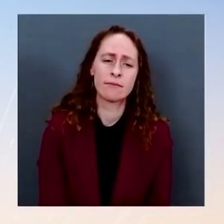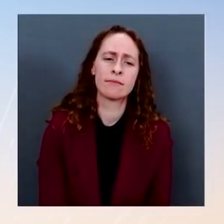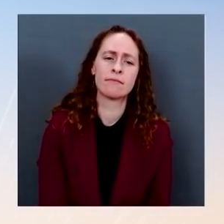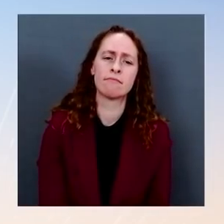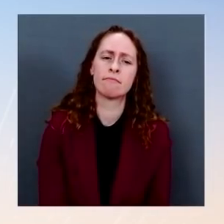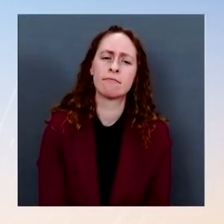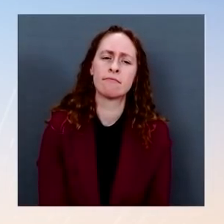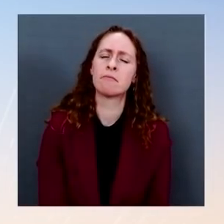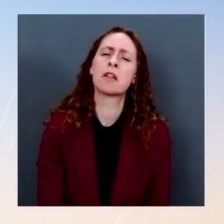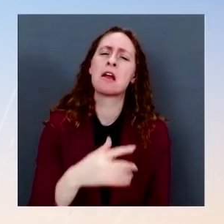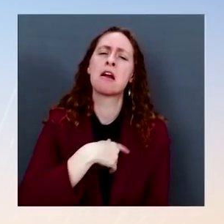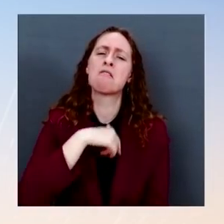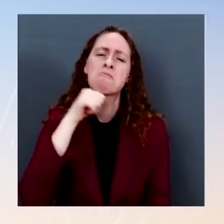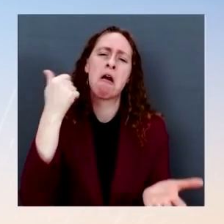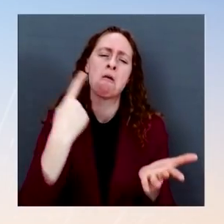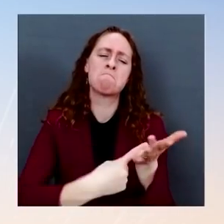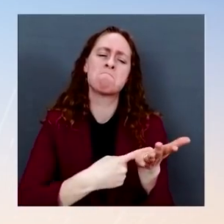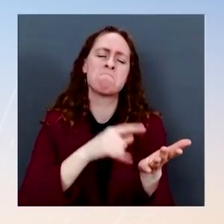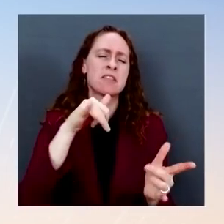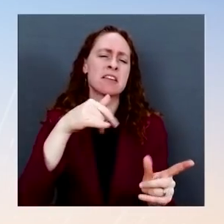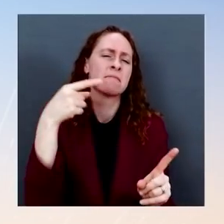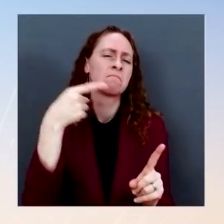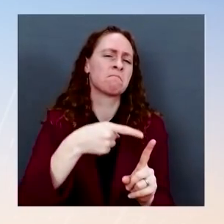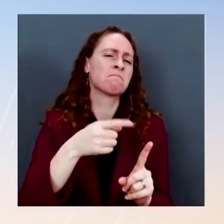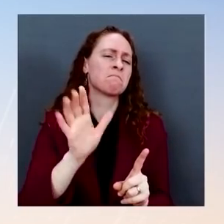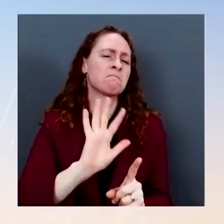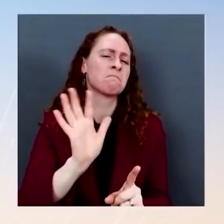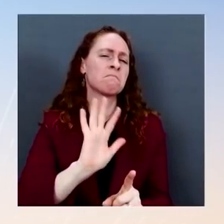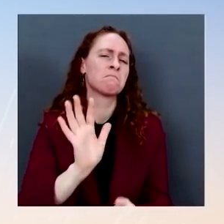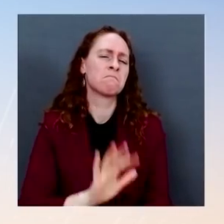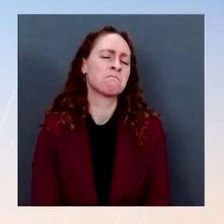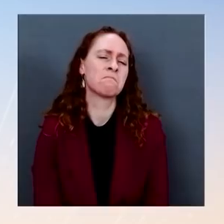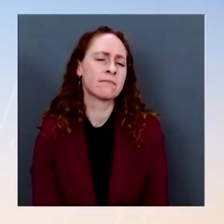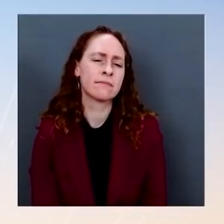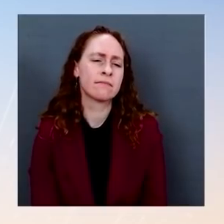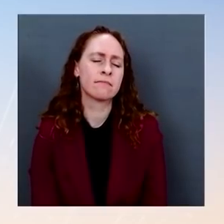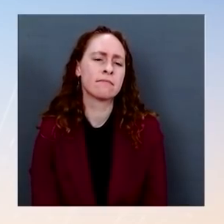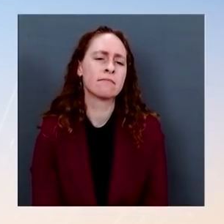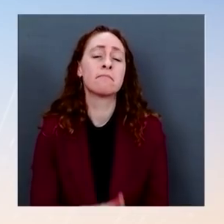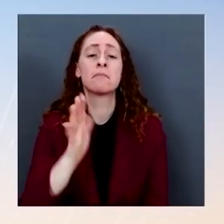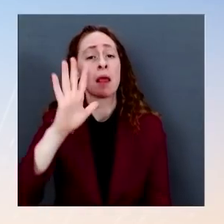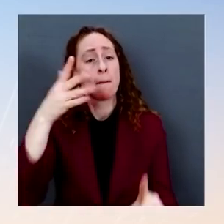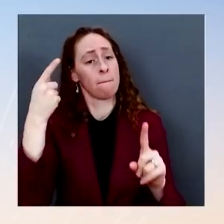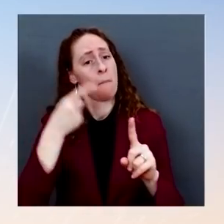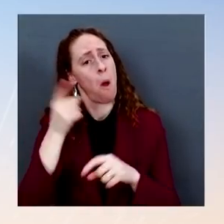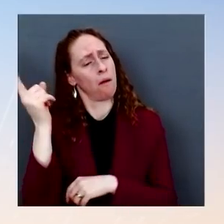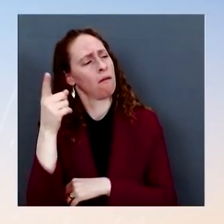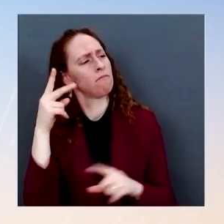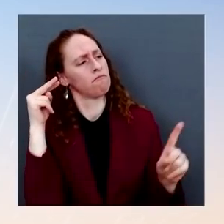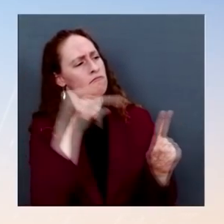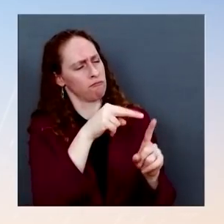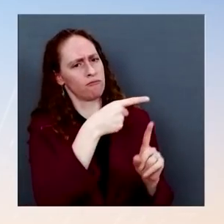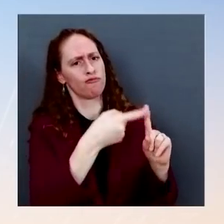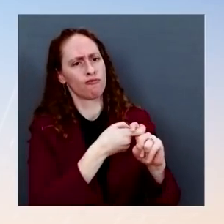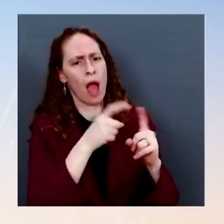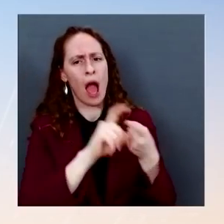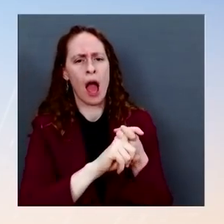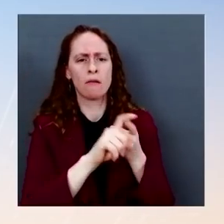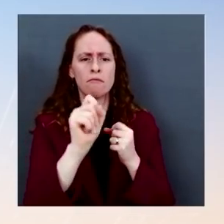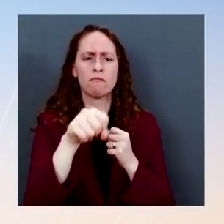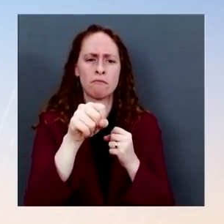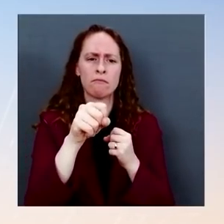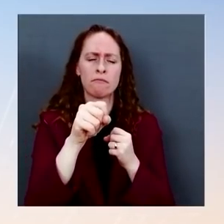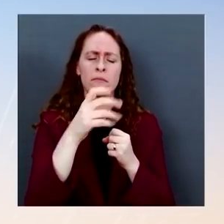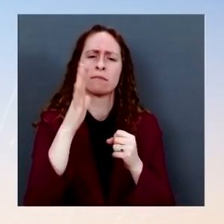considers Senator Manchin a longtime friend, and our focus is on moving forward and getting this done. Are you confident that all 49 other members